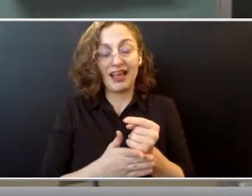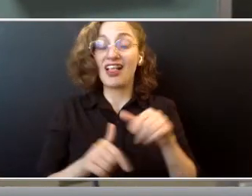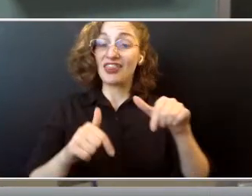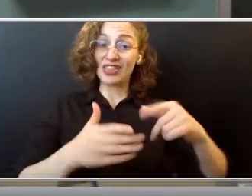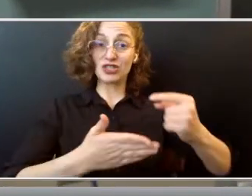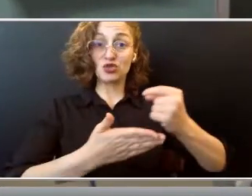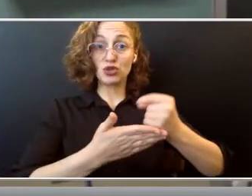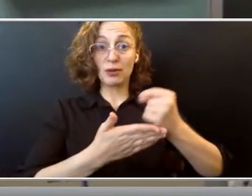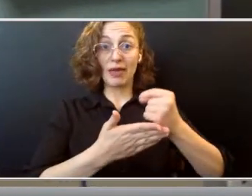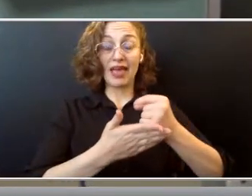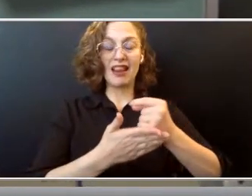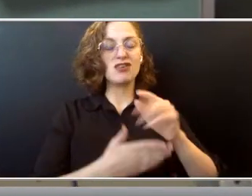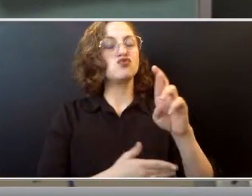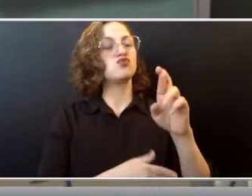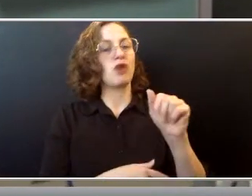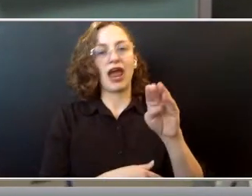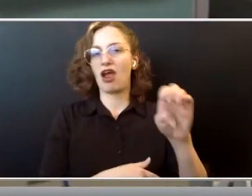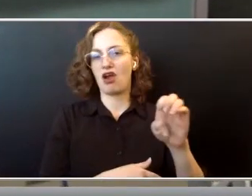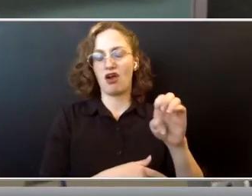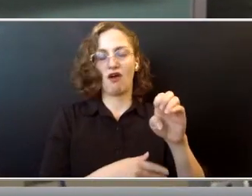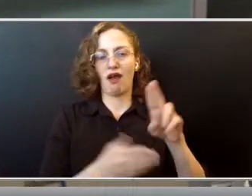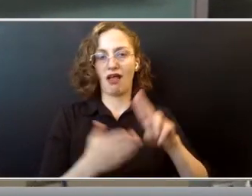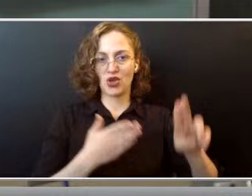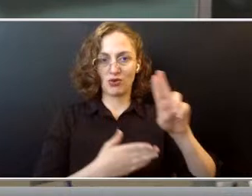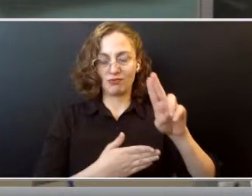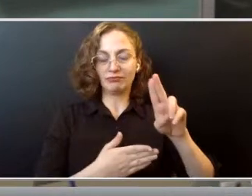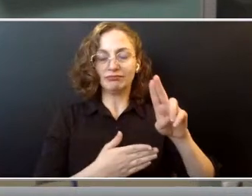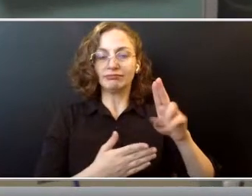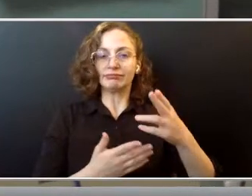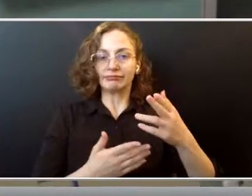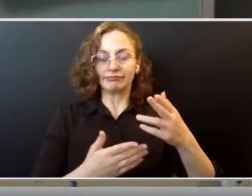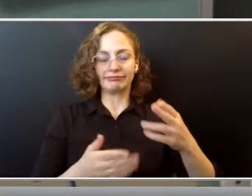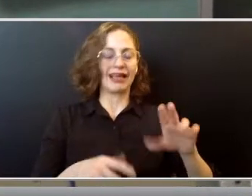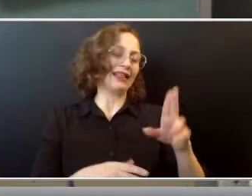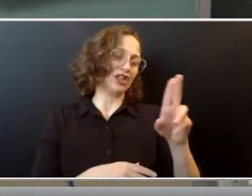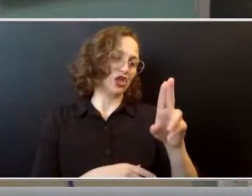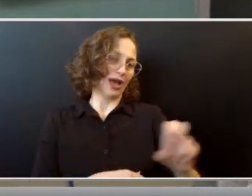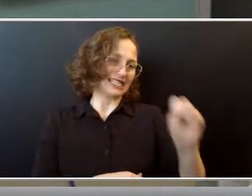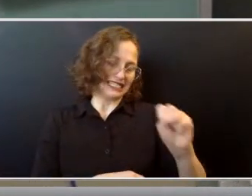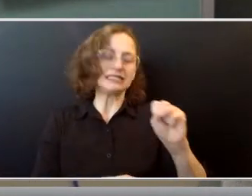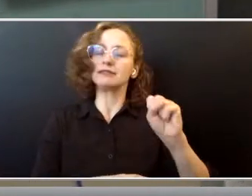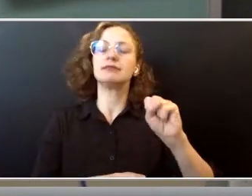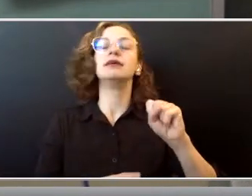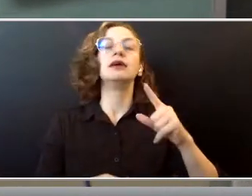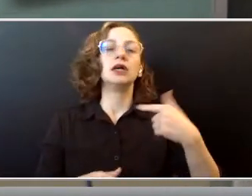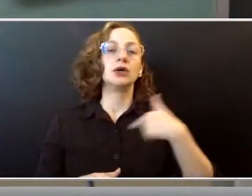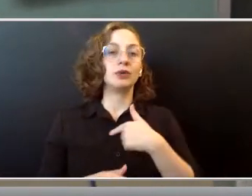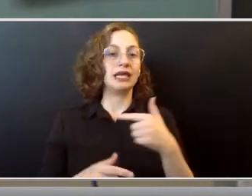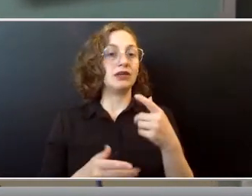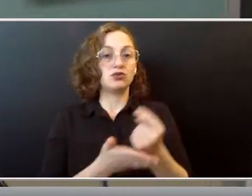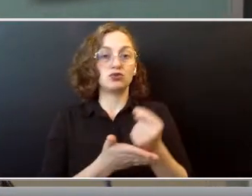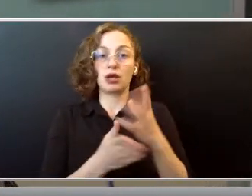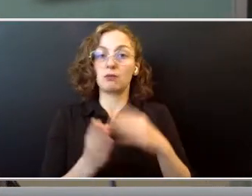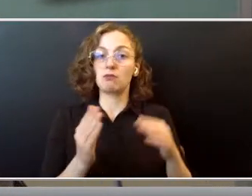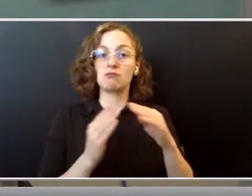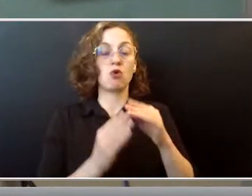have the largest center in North America. We treat more patients here than all of Boston, New York, Chicago,